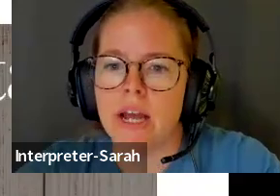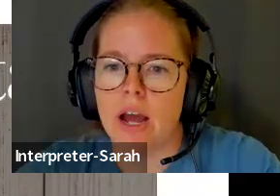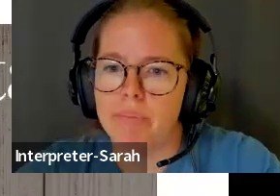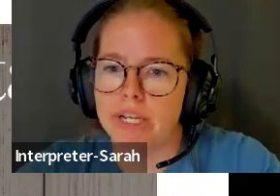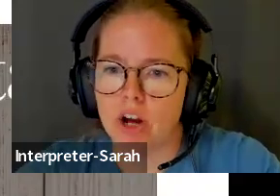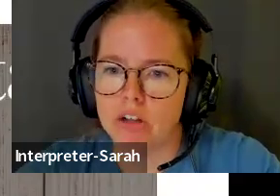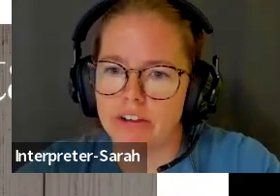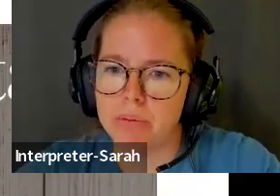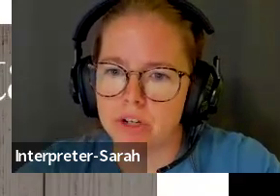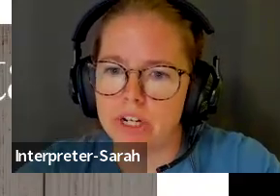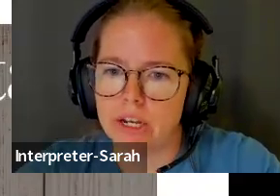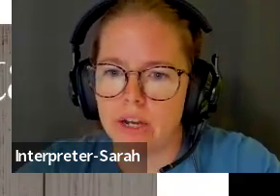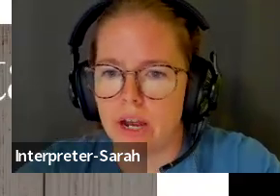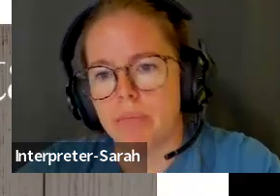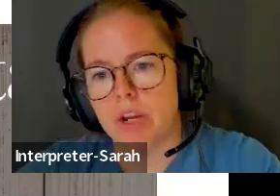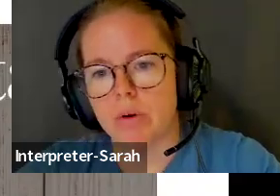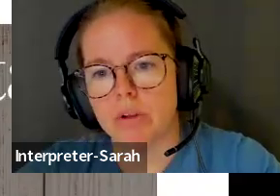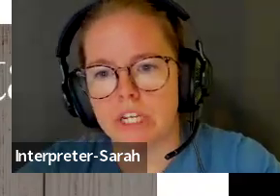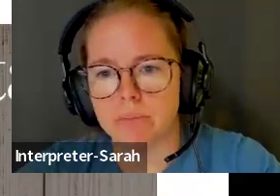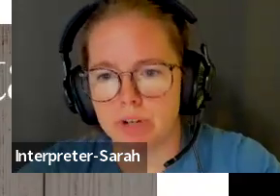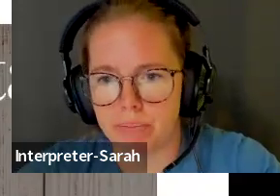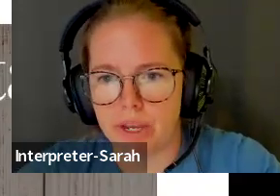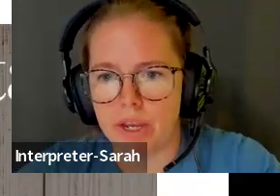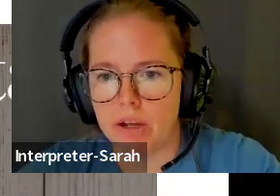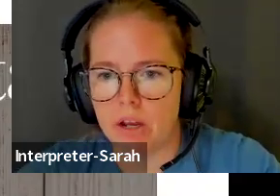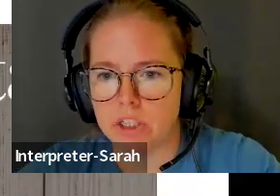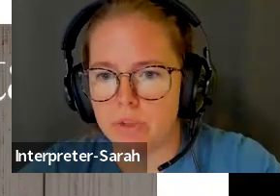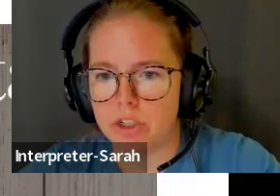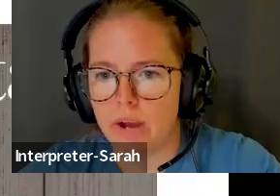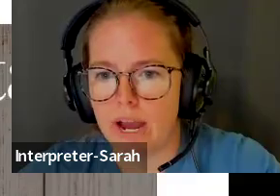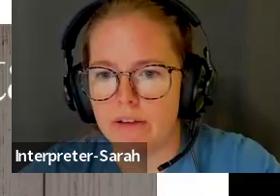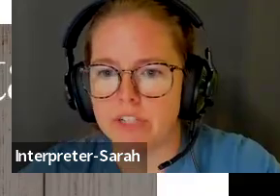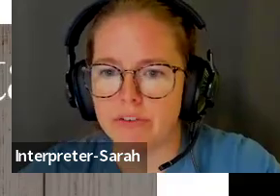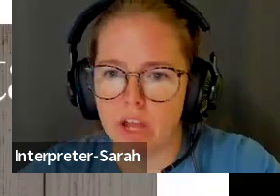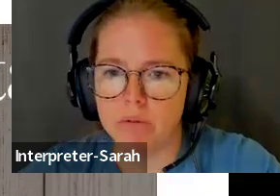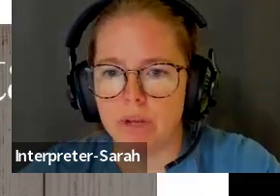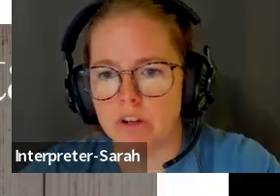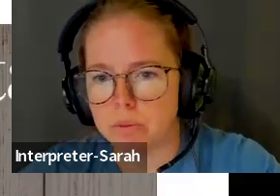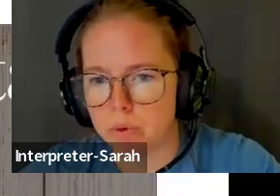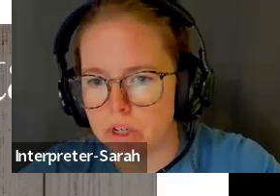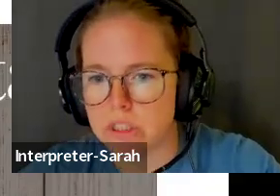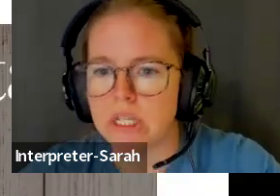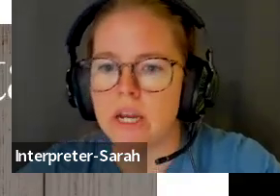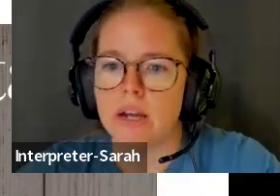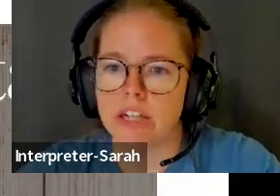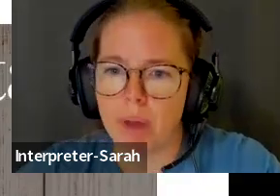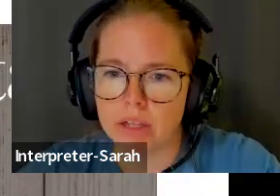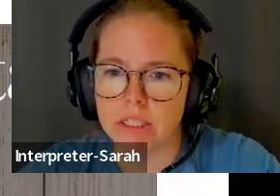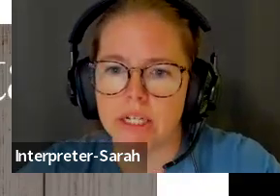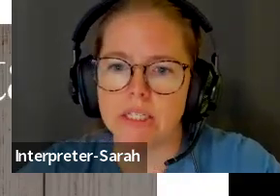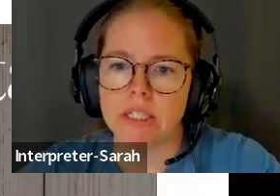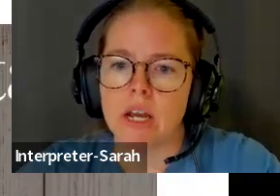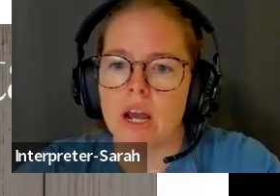connections, because our deaf community here locally is pretty big. And so we do have deaf clubs, we have deaf sports,